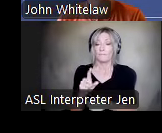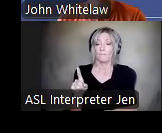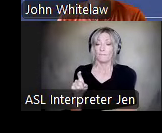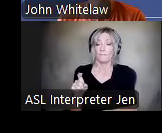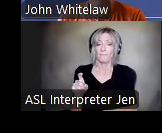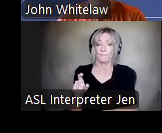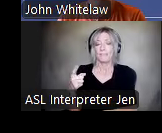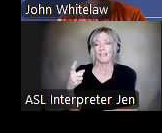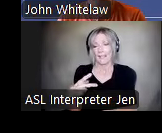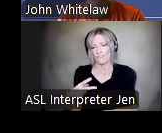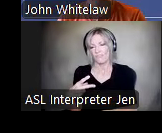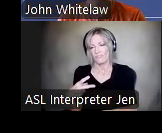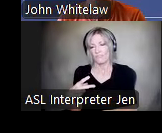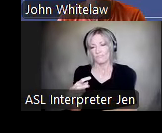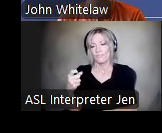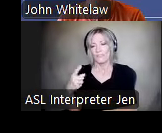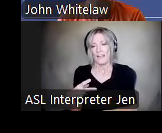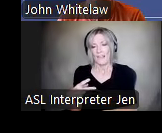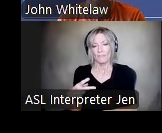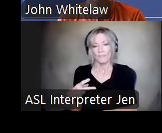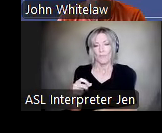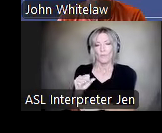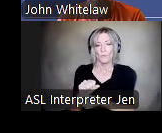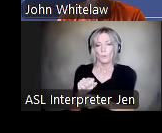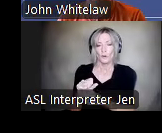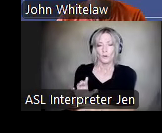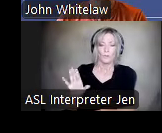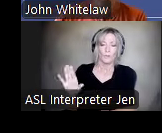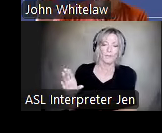Basically half. You get half the worker's PIA